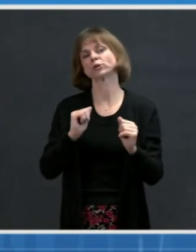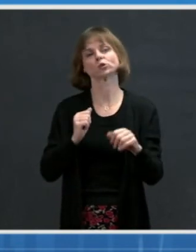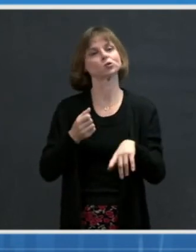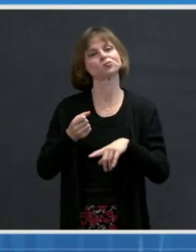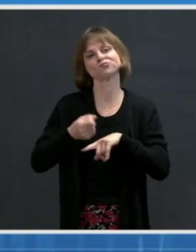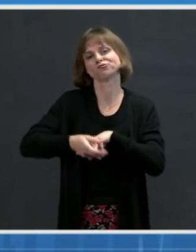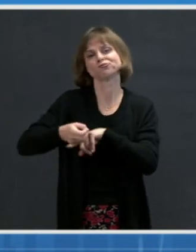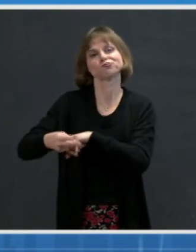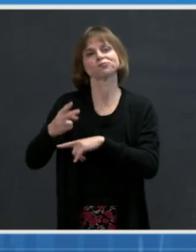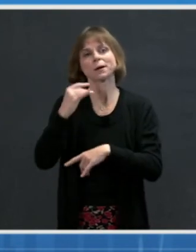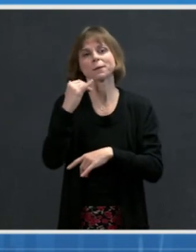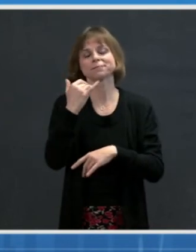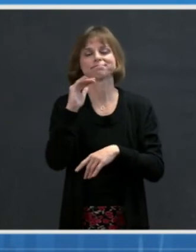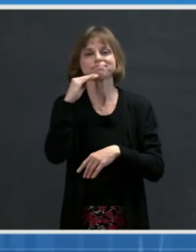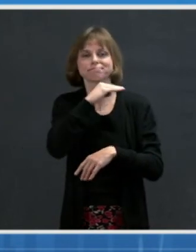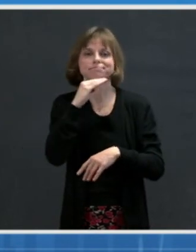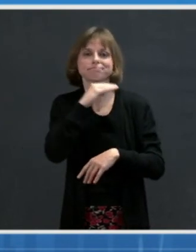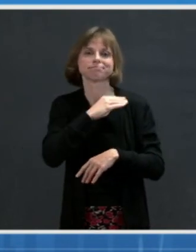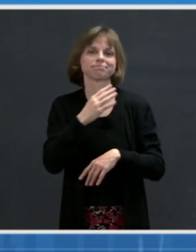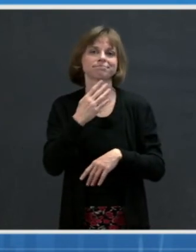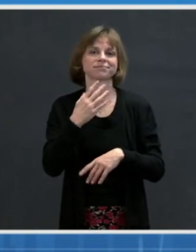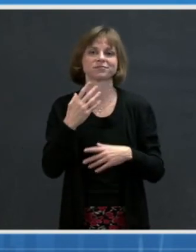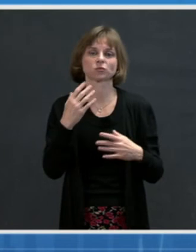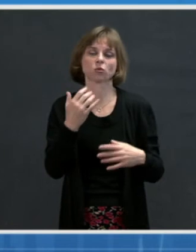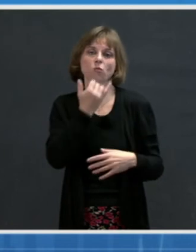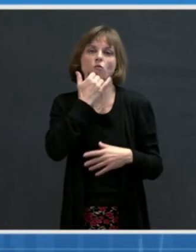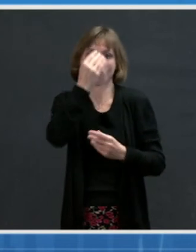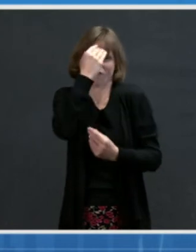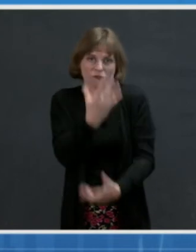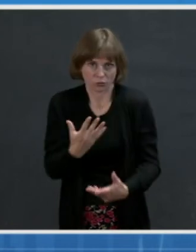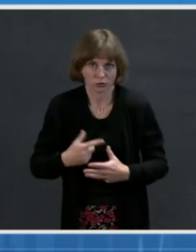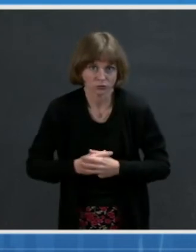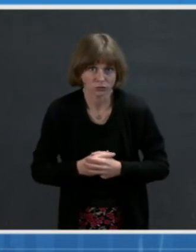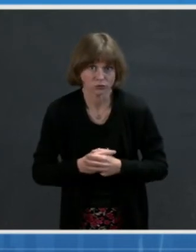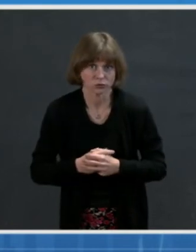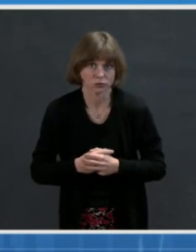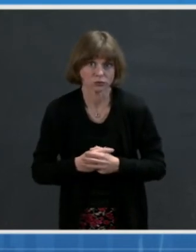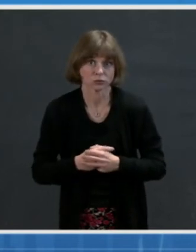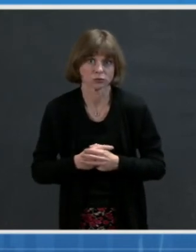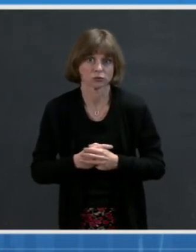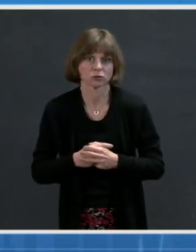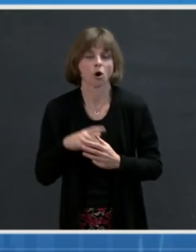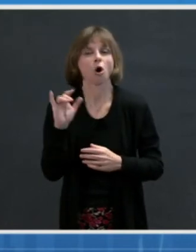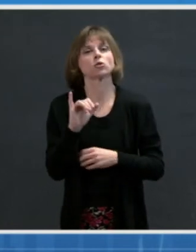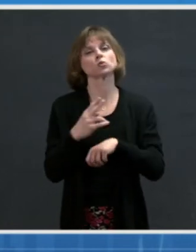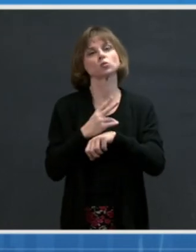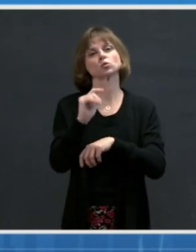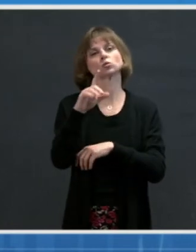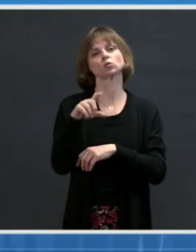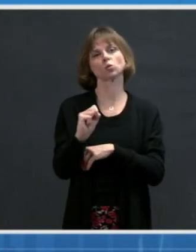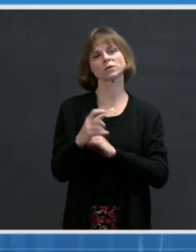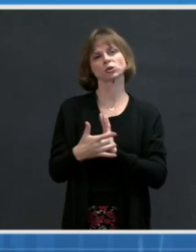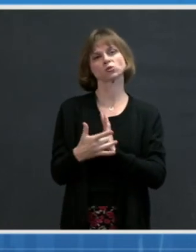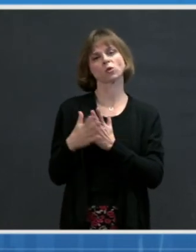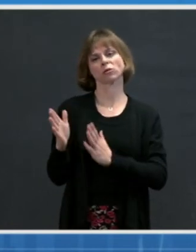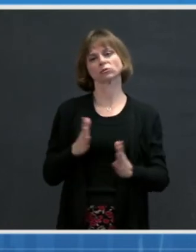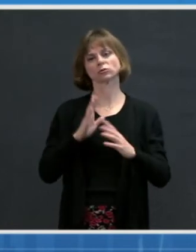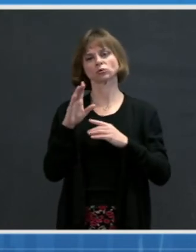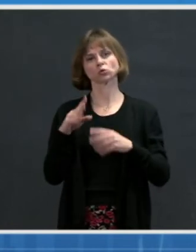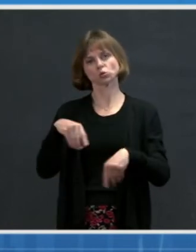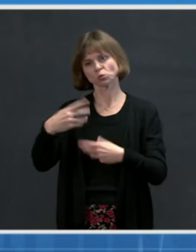instill confidence and interest in COVID-19 vaccines, as well as tools and strategies healthcare providers can use when talking